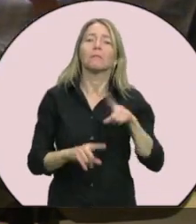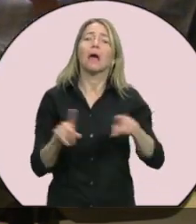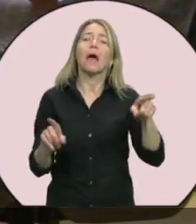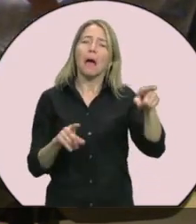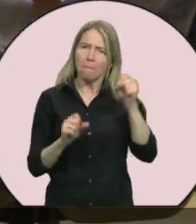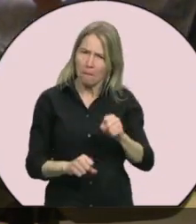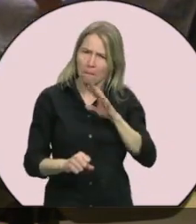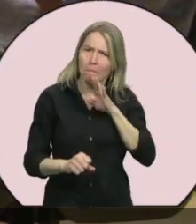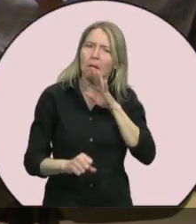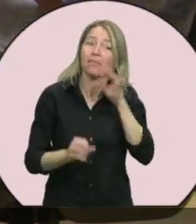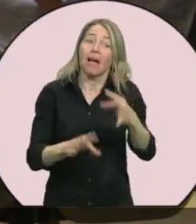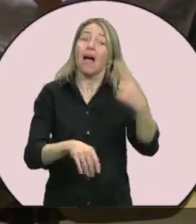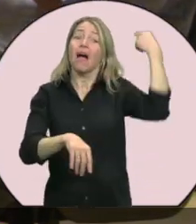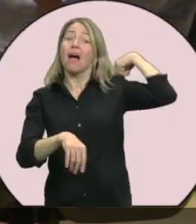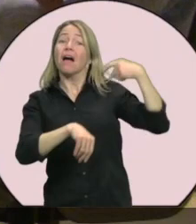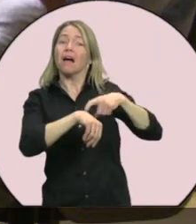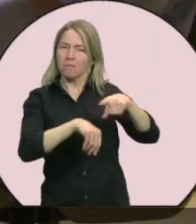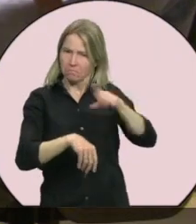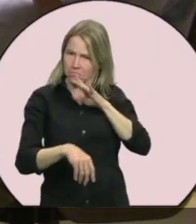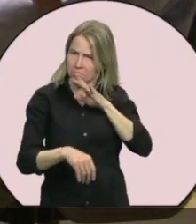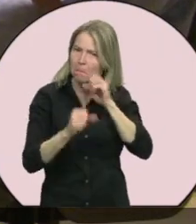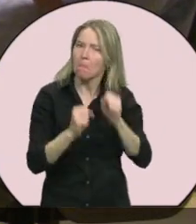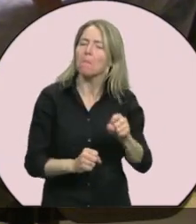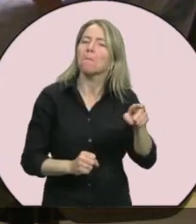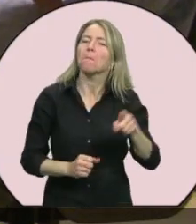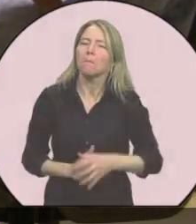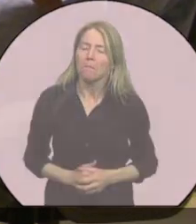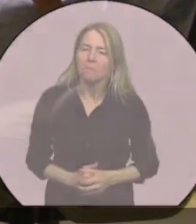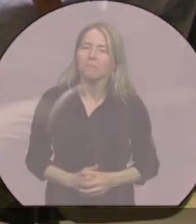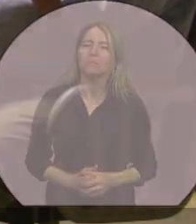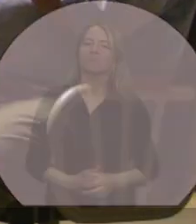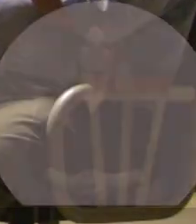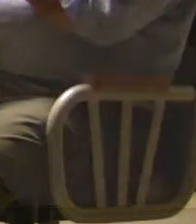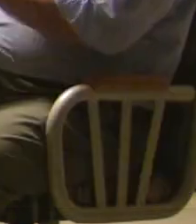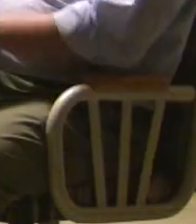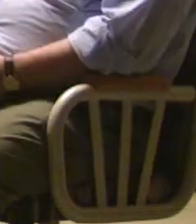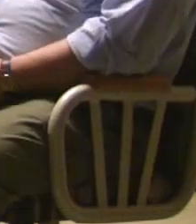talk at that time.